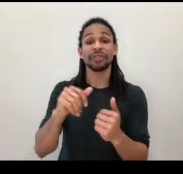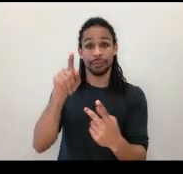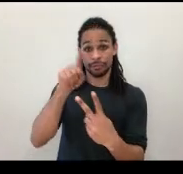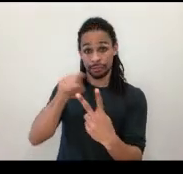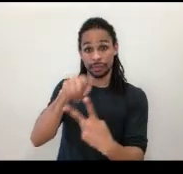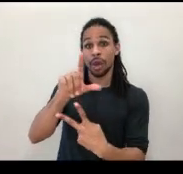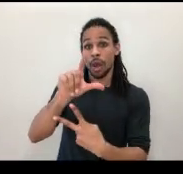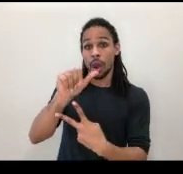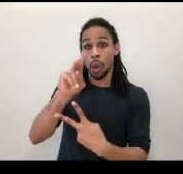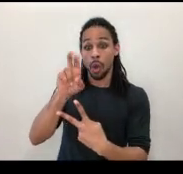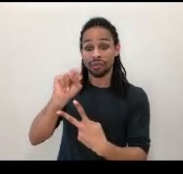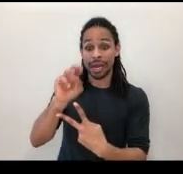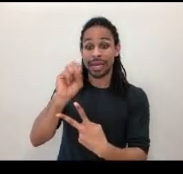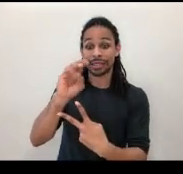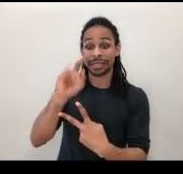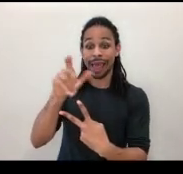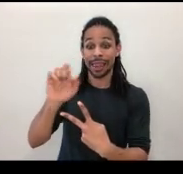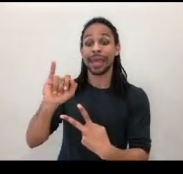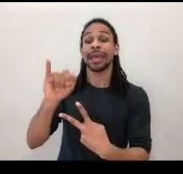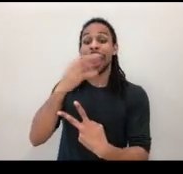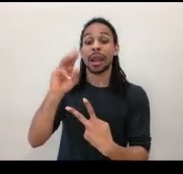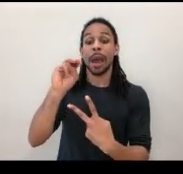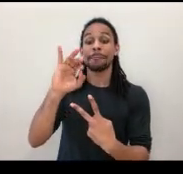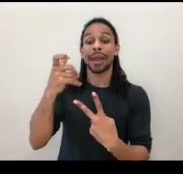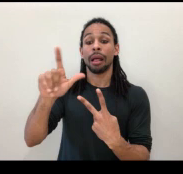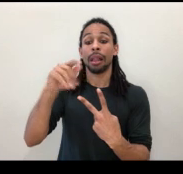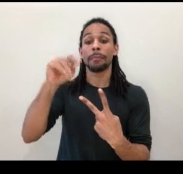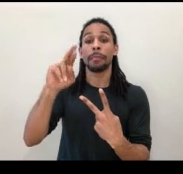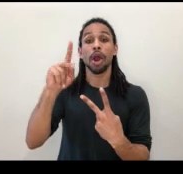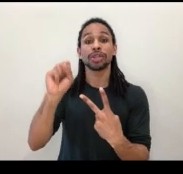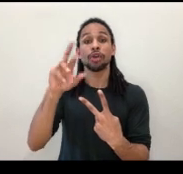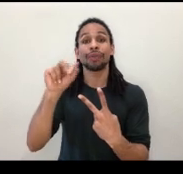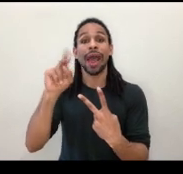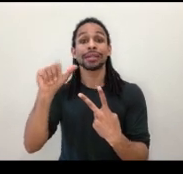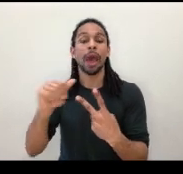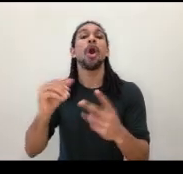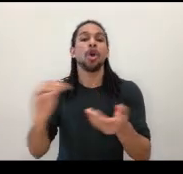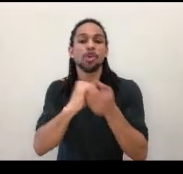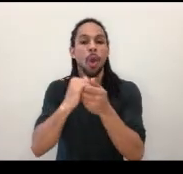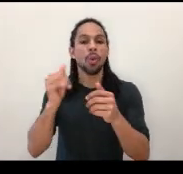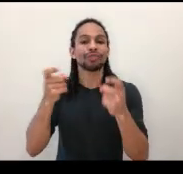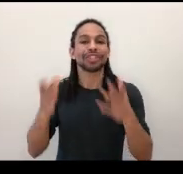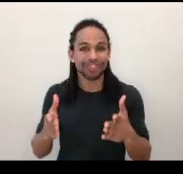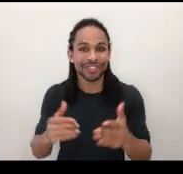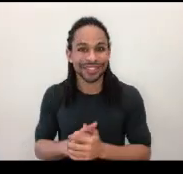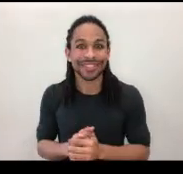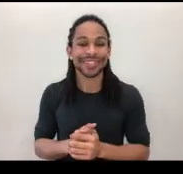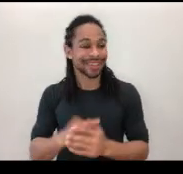gonna start with co-directors, Lauren Smitelli and Michael Parks Randa. Hi, Lauren, hi,